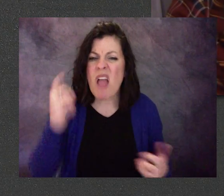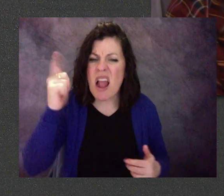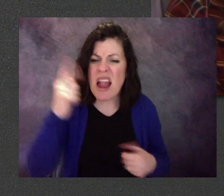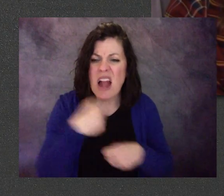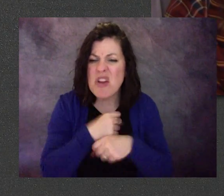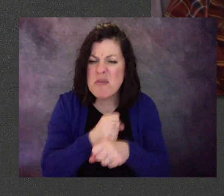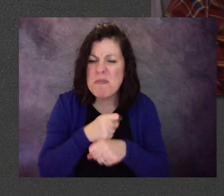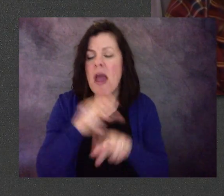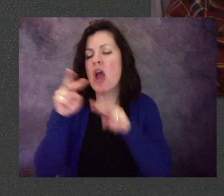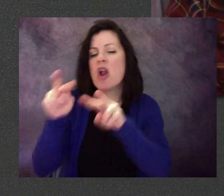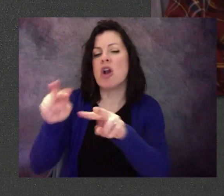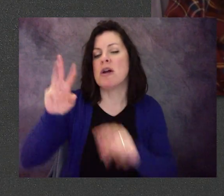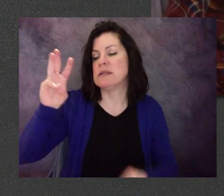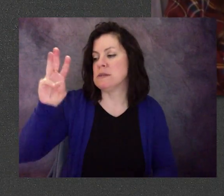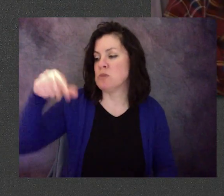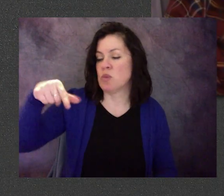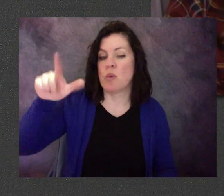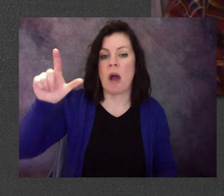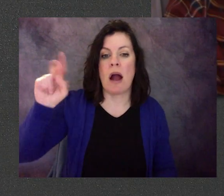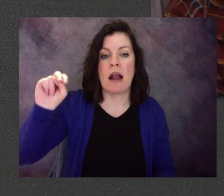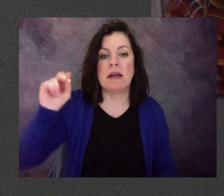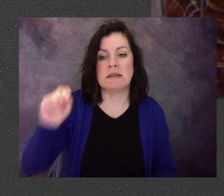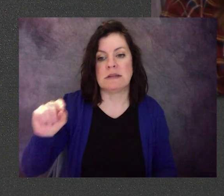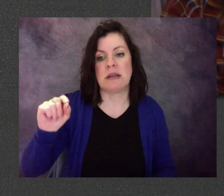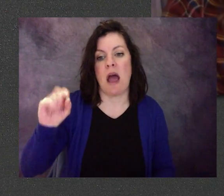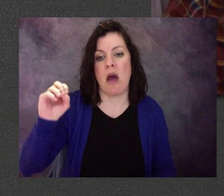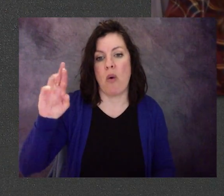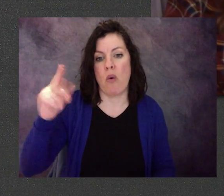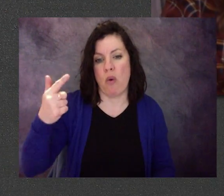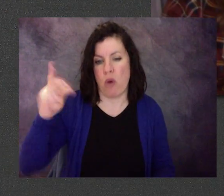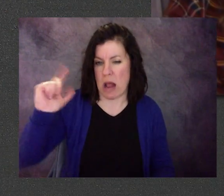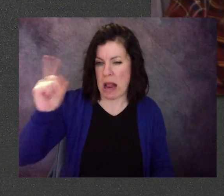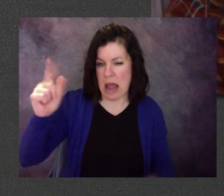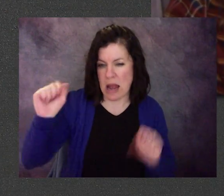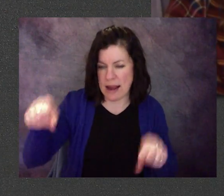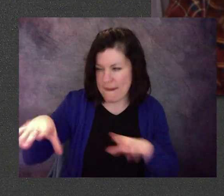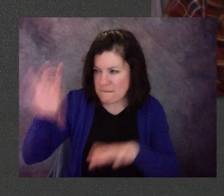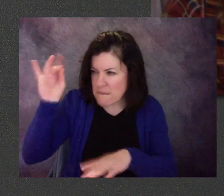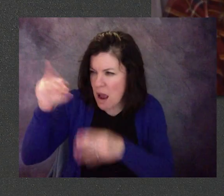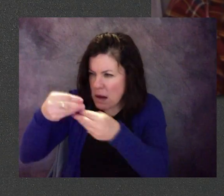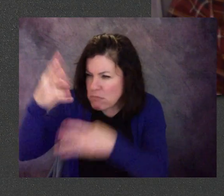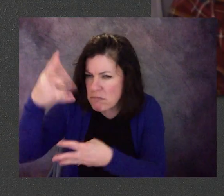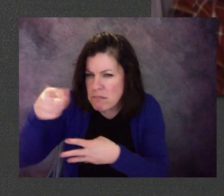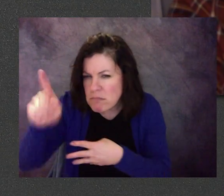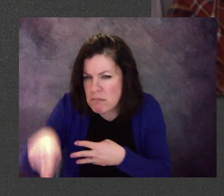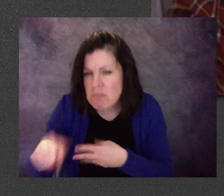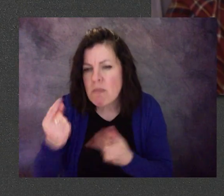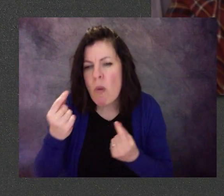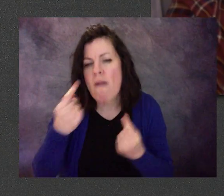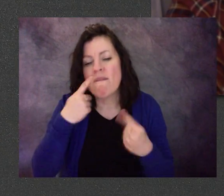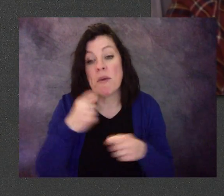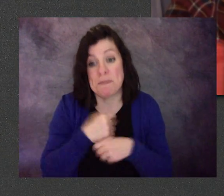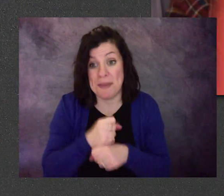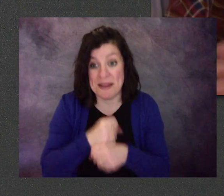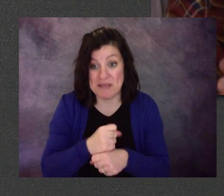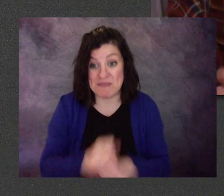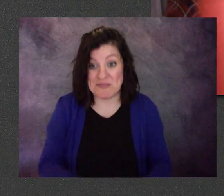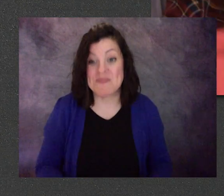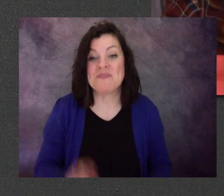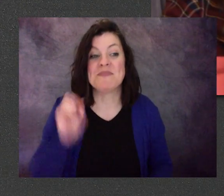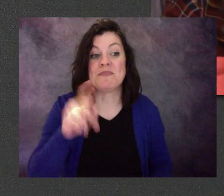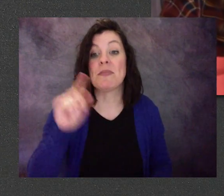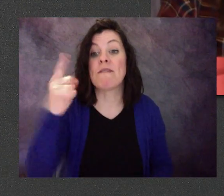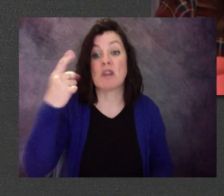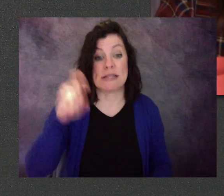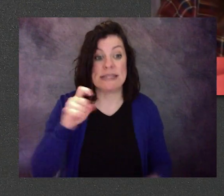WQLN.org, and there are directions as well as a picture for you to follow so you can make this at home yourself. The first things you're going to need are a piece of red